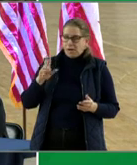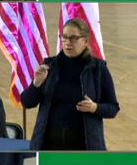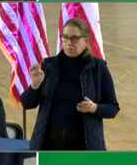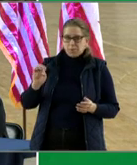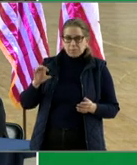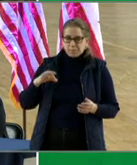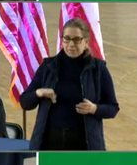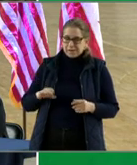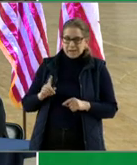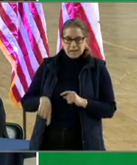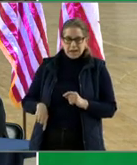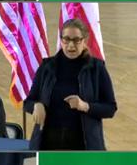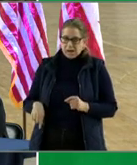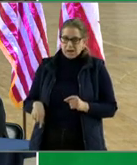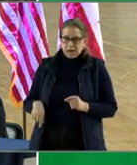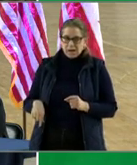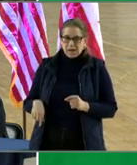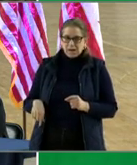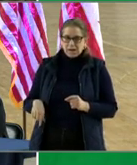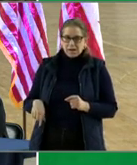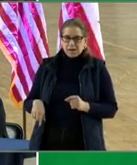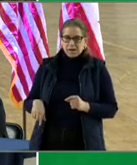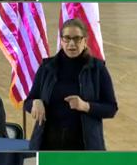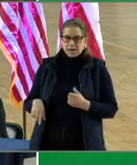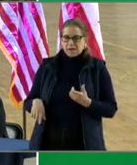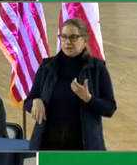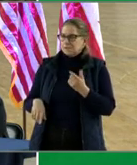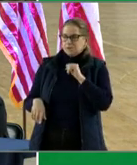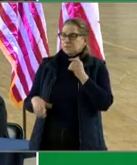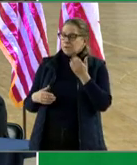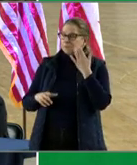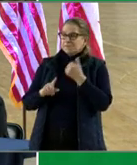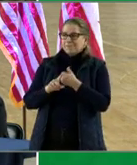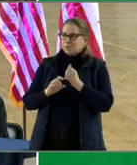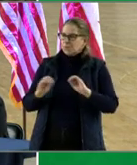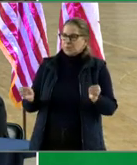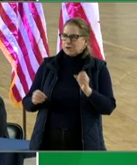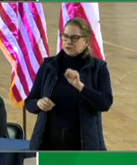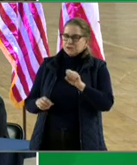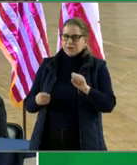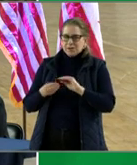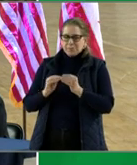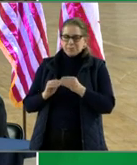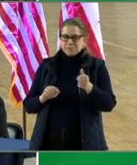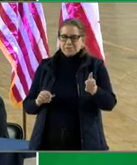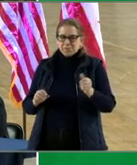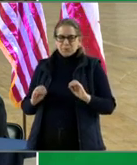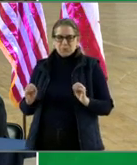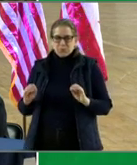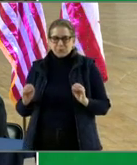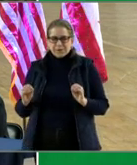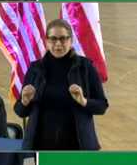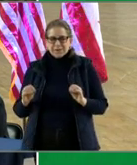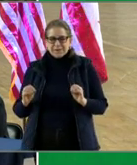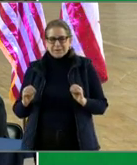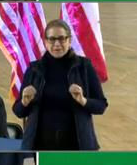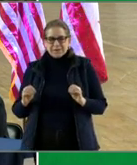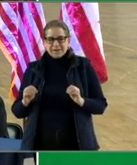have an SSN or proof of income? I'm thinking of day laborers, street